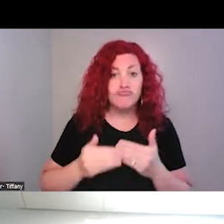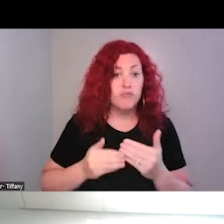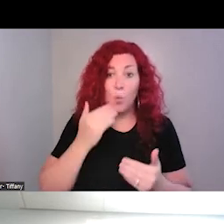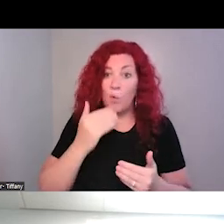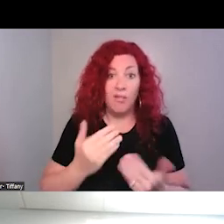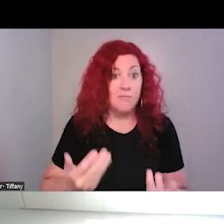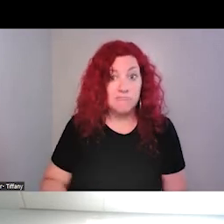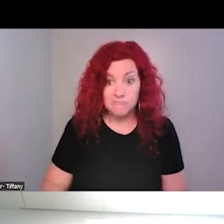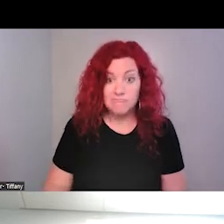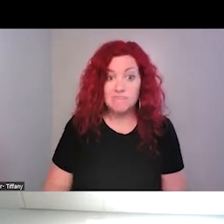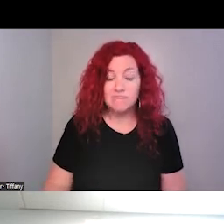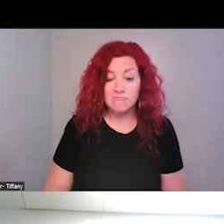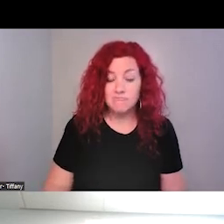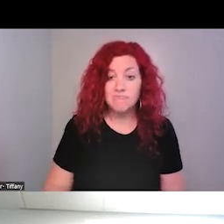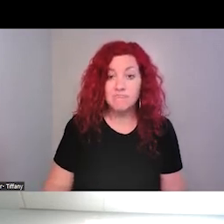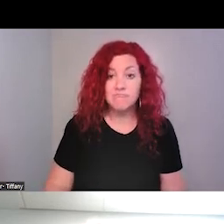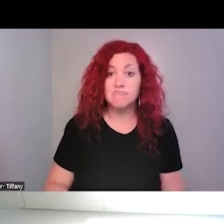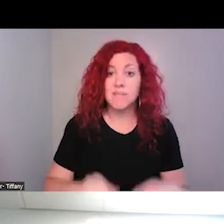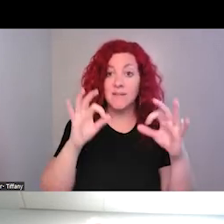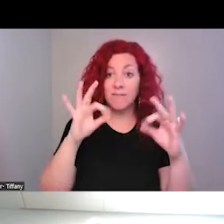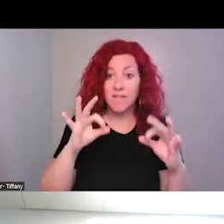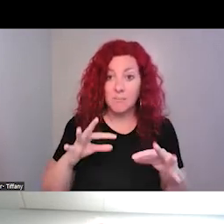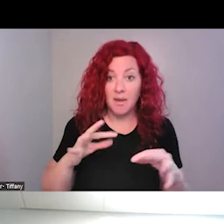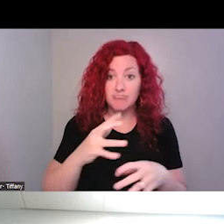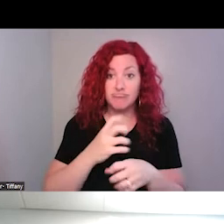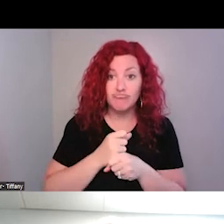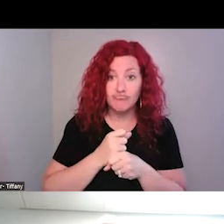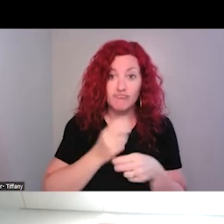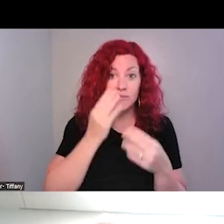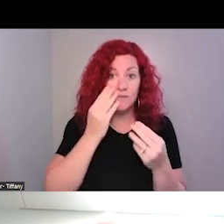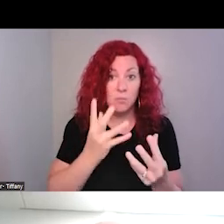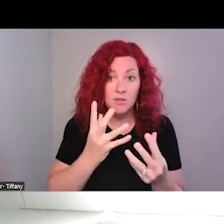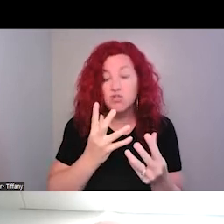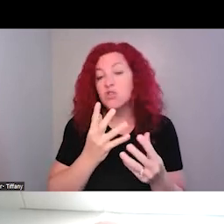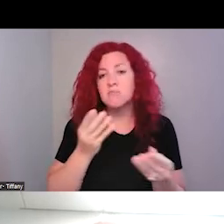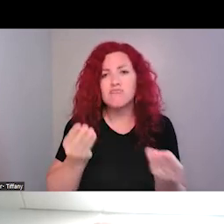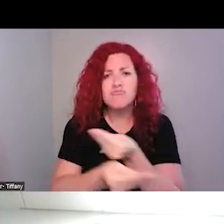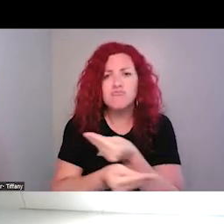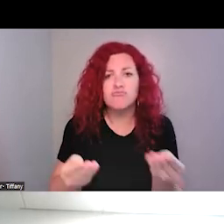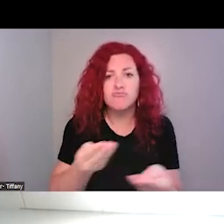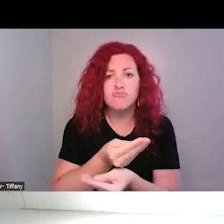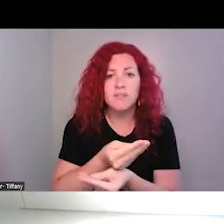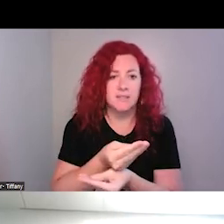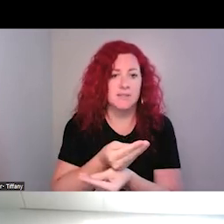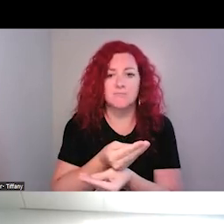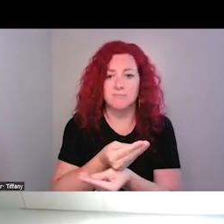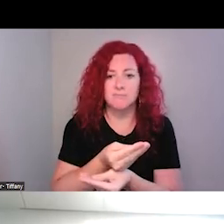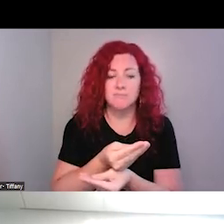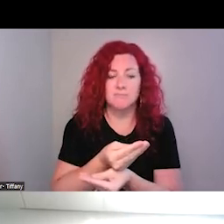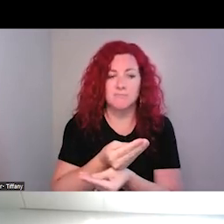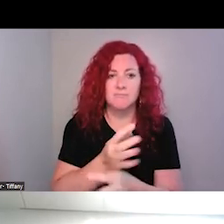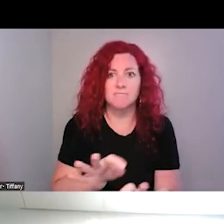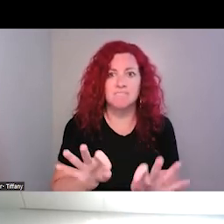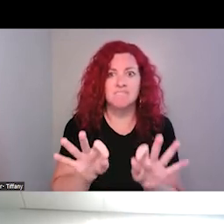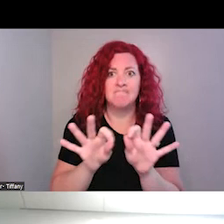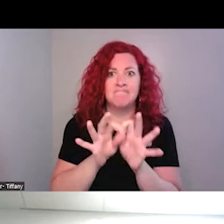and the feedback that we received and the information that was exchanged was of significant